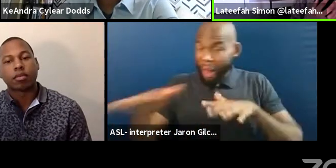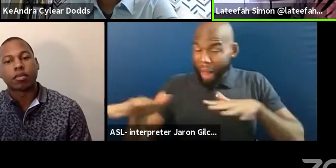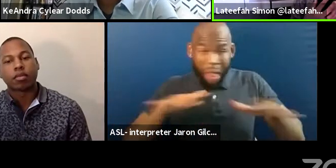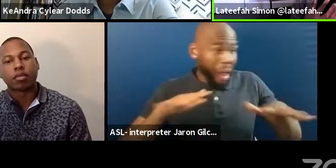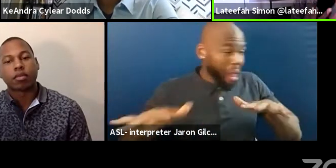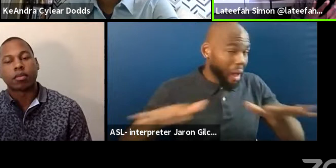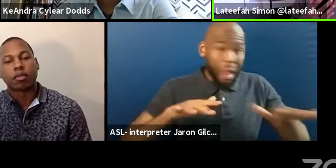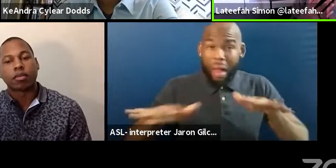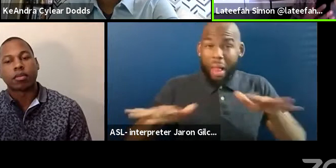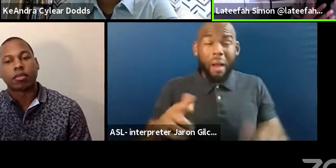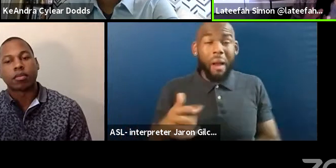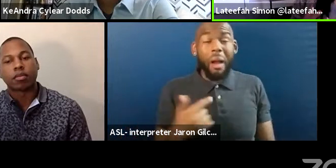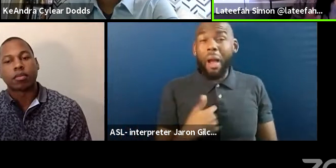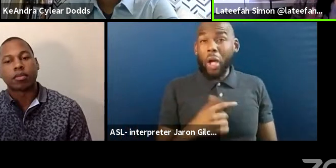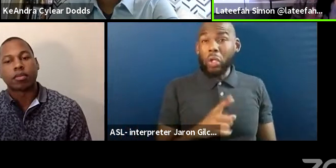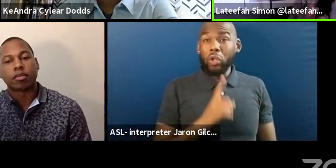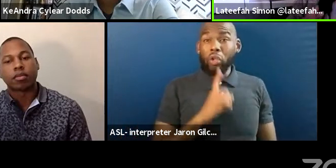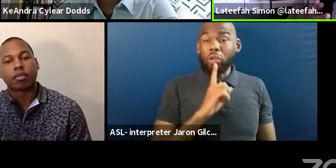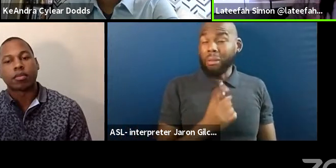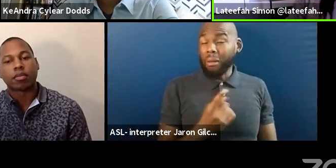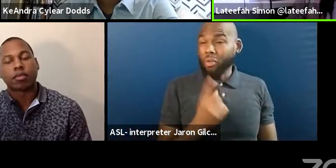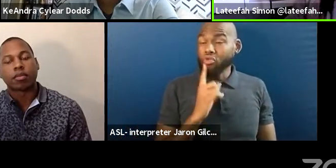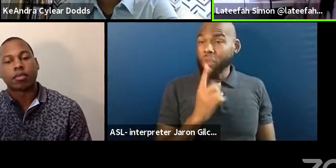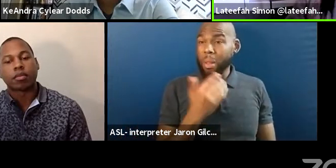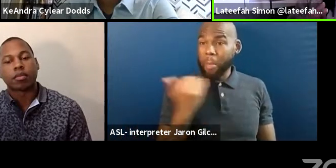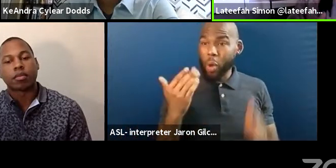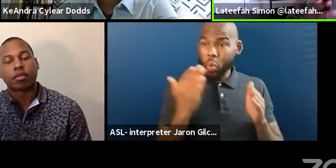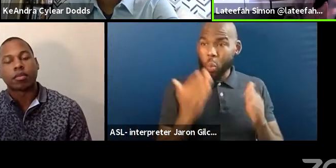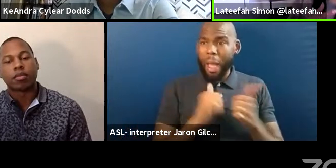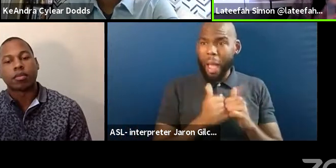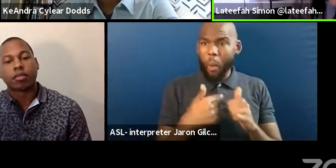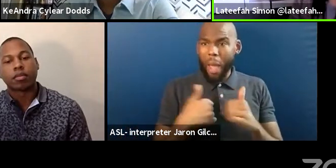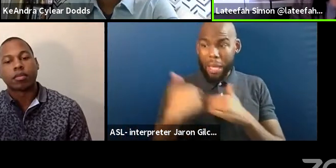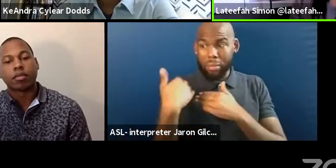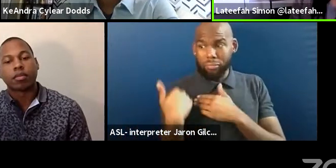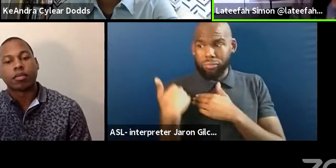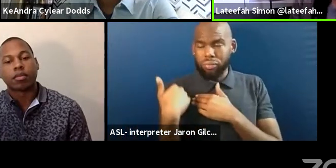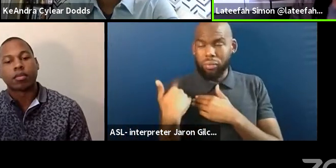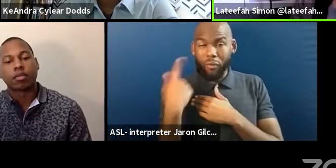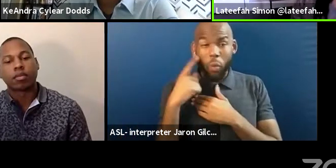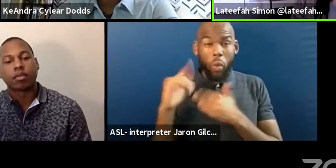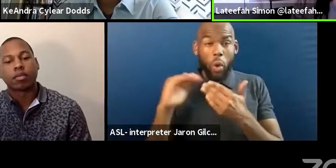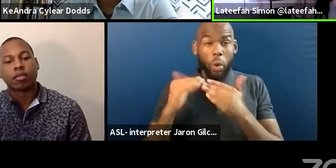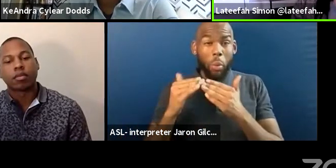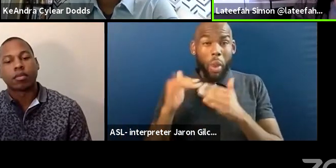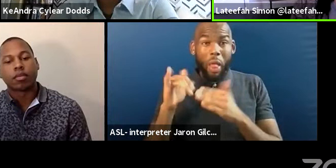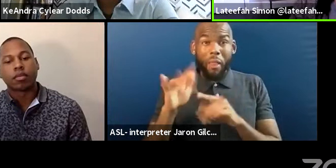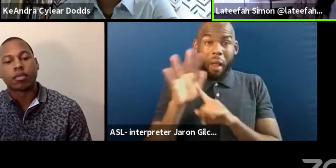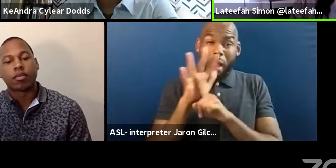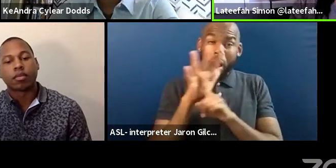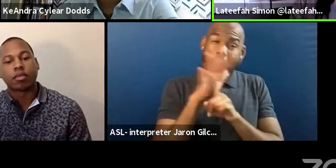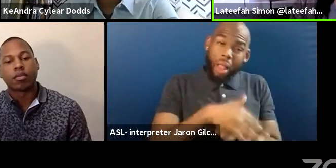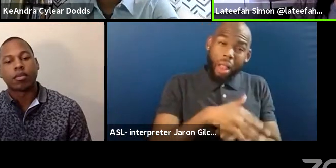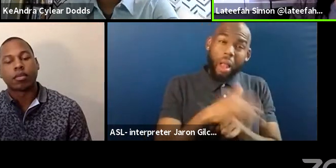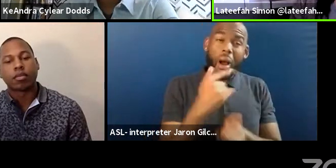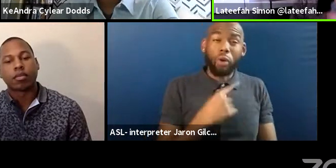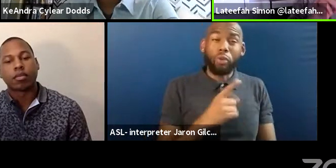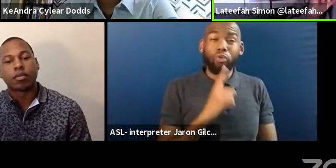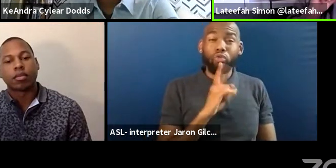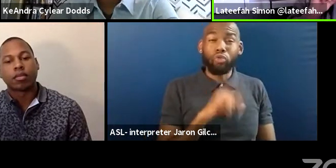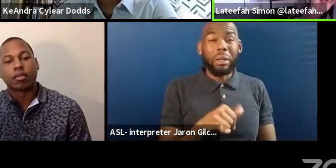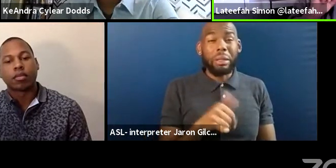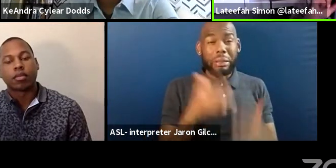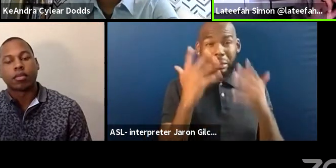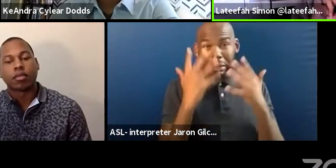way that I really could be accountable to the community that had held us down in some very deep times was